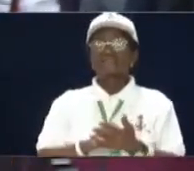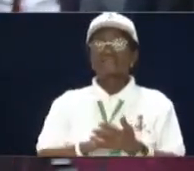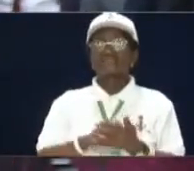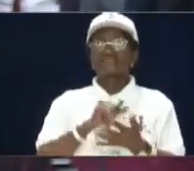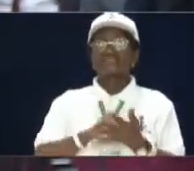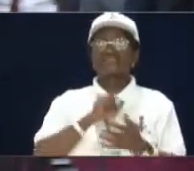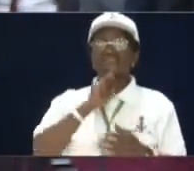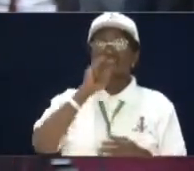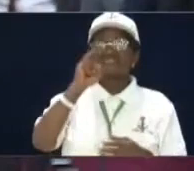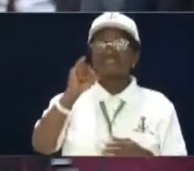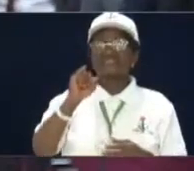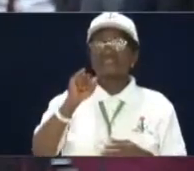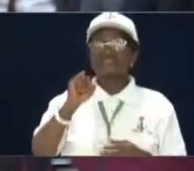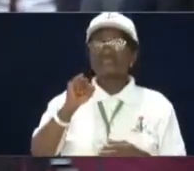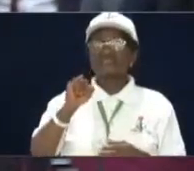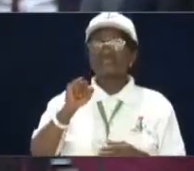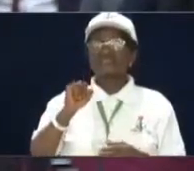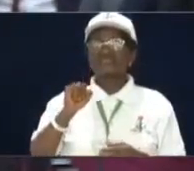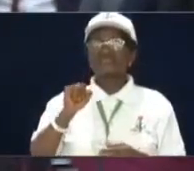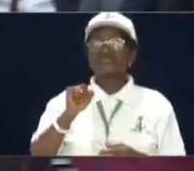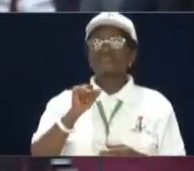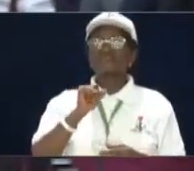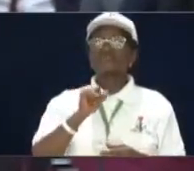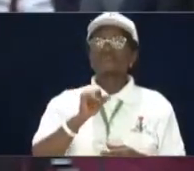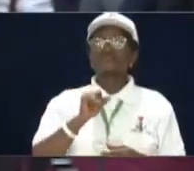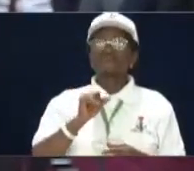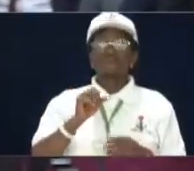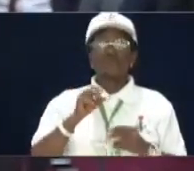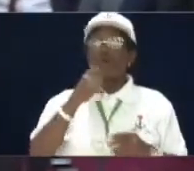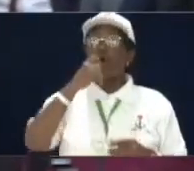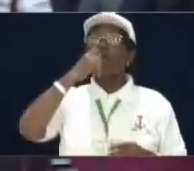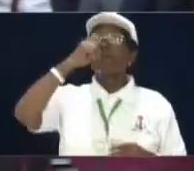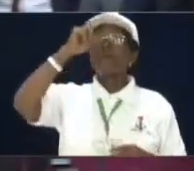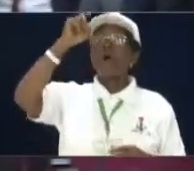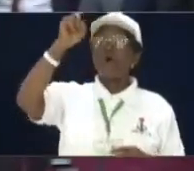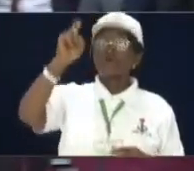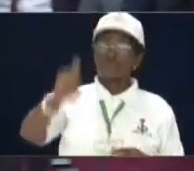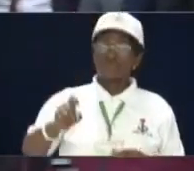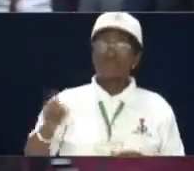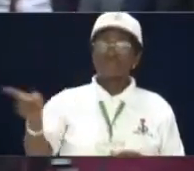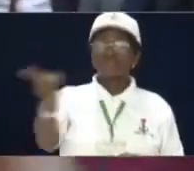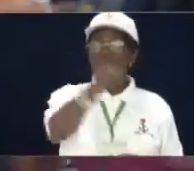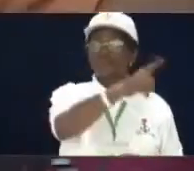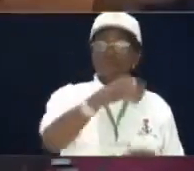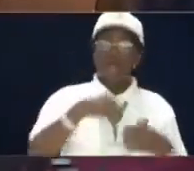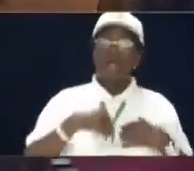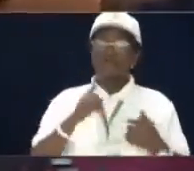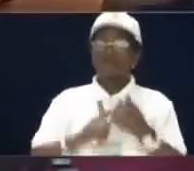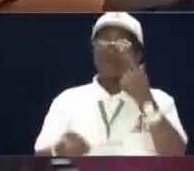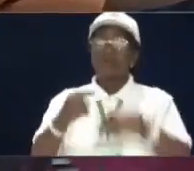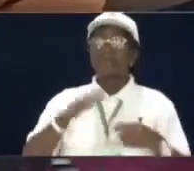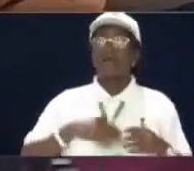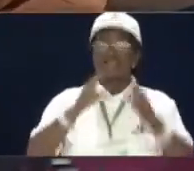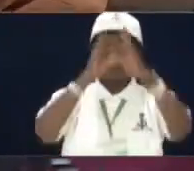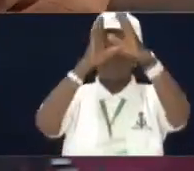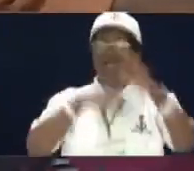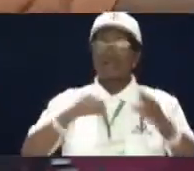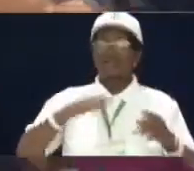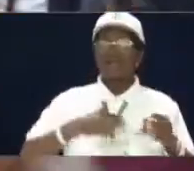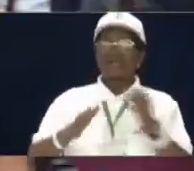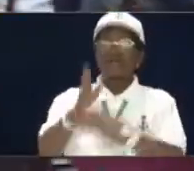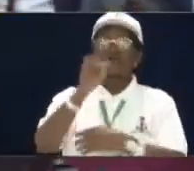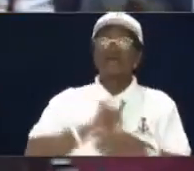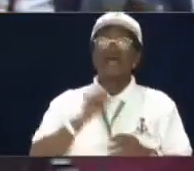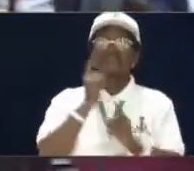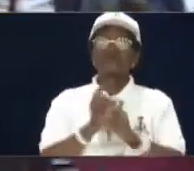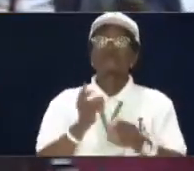is not optional. You have to come. Now, my Father and my God, I just want to bless your